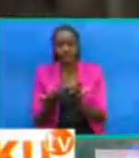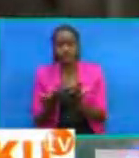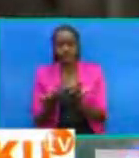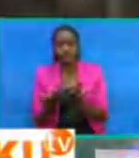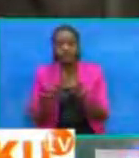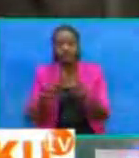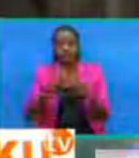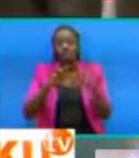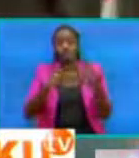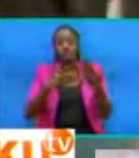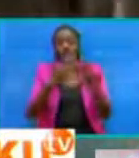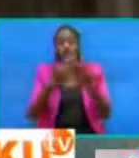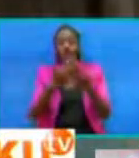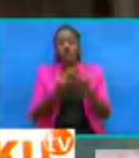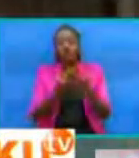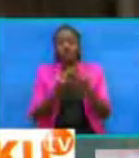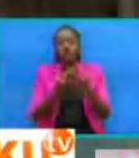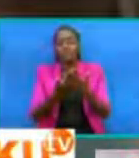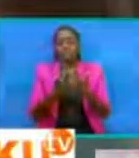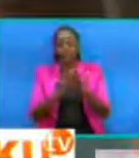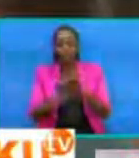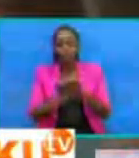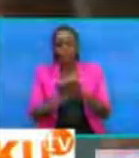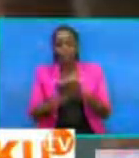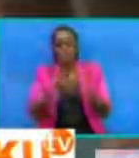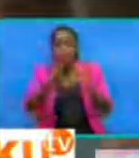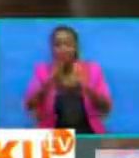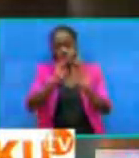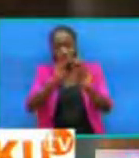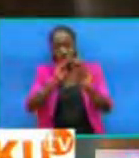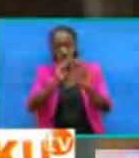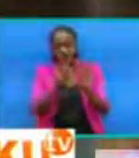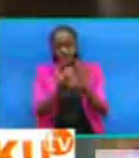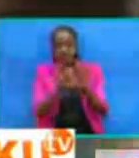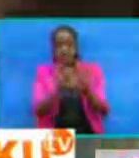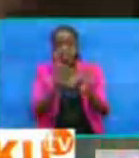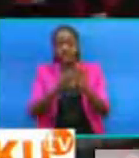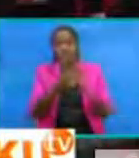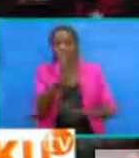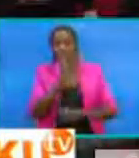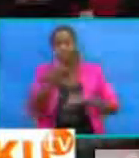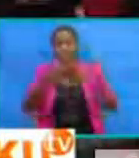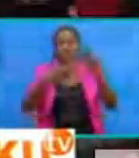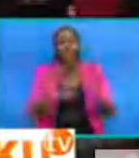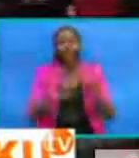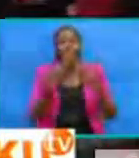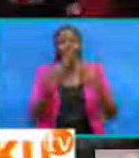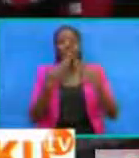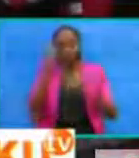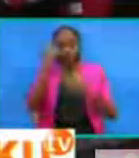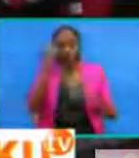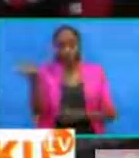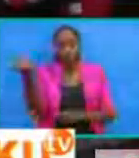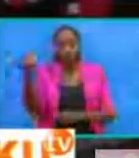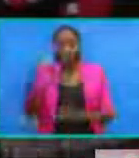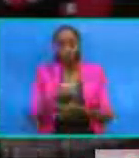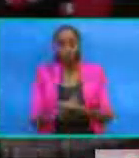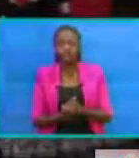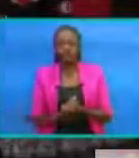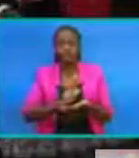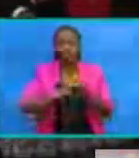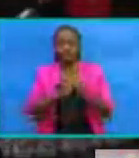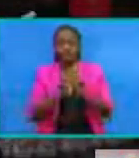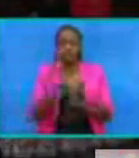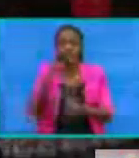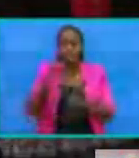to all the senior management of Kenyatta University. Thank you very much for gracing this occasion. For sure, without you,